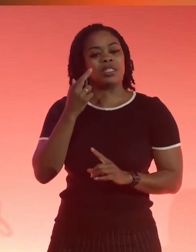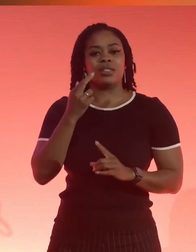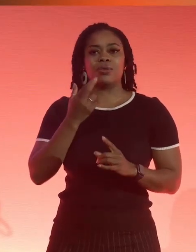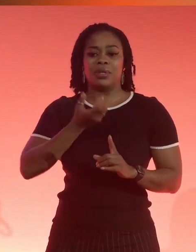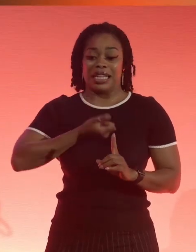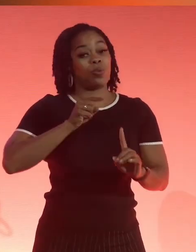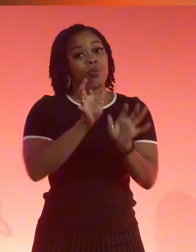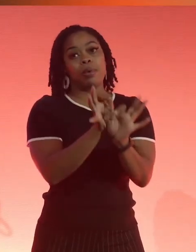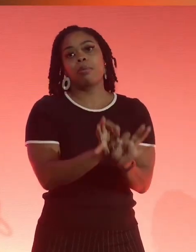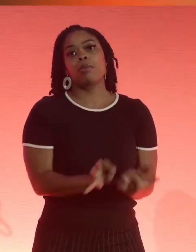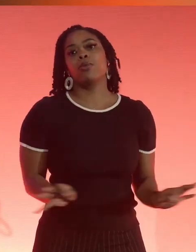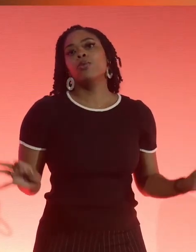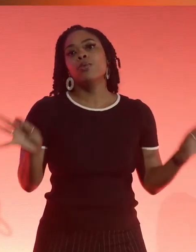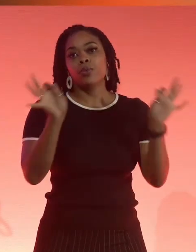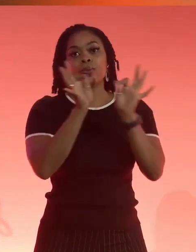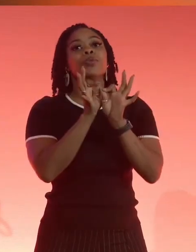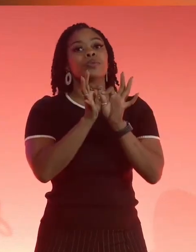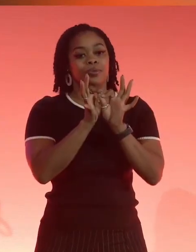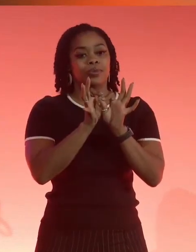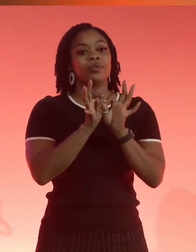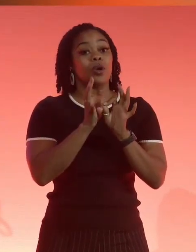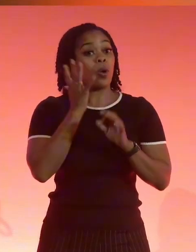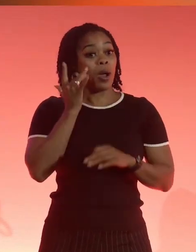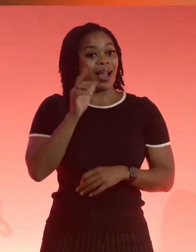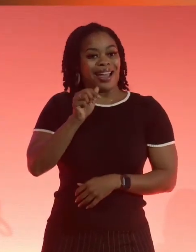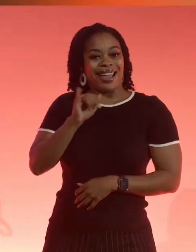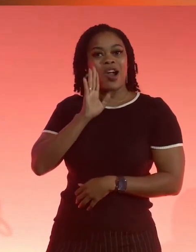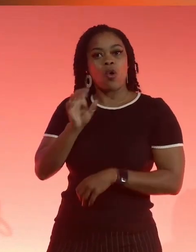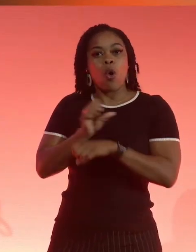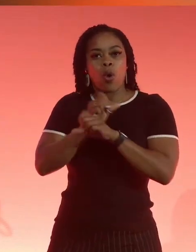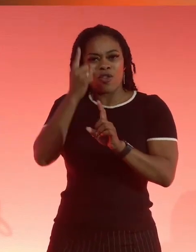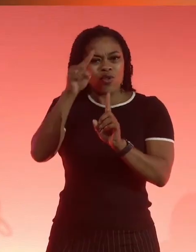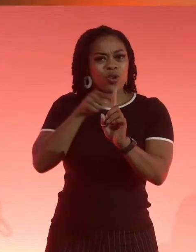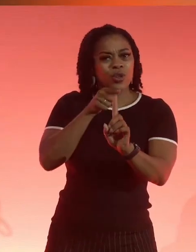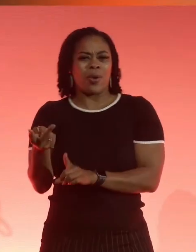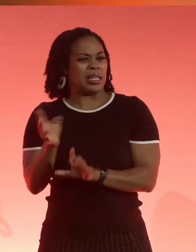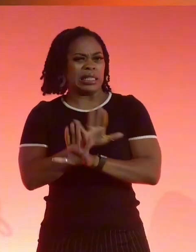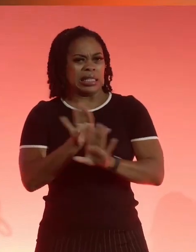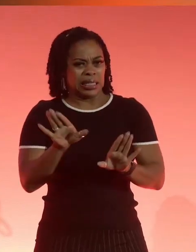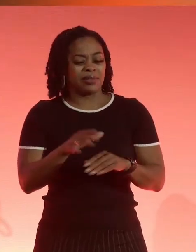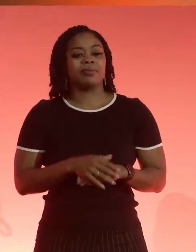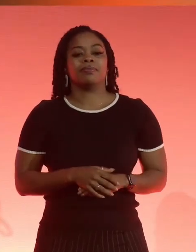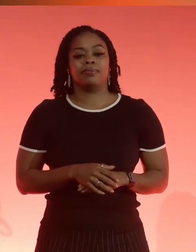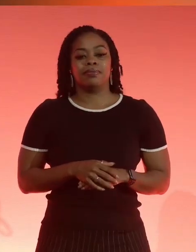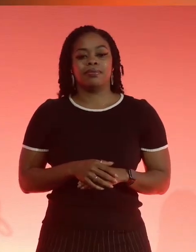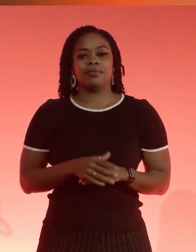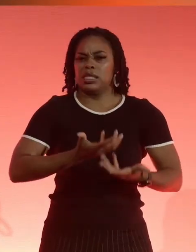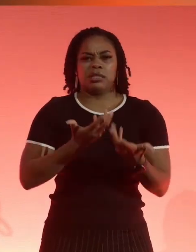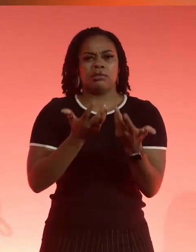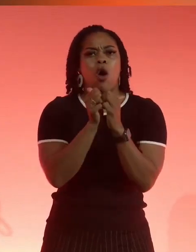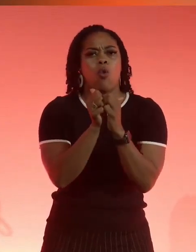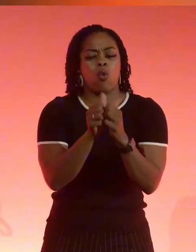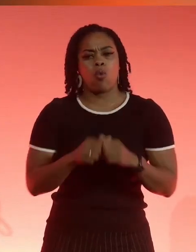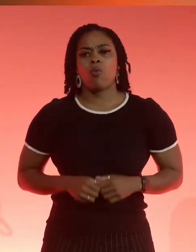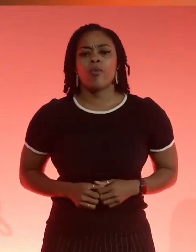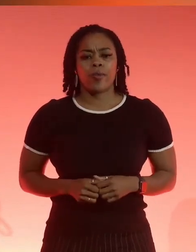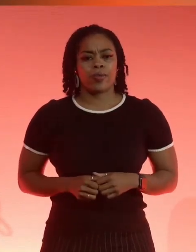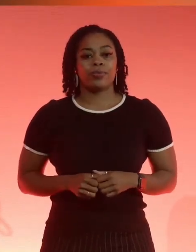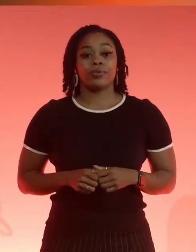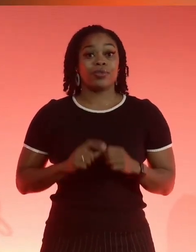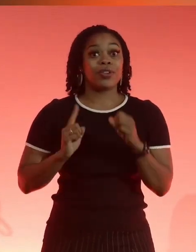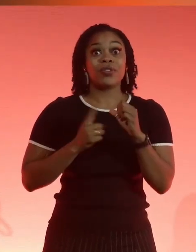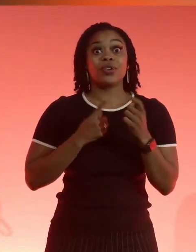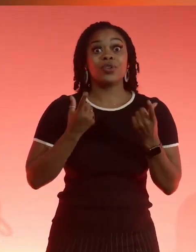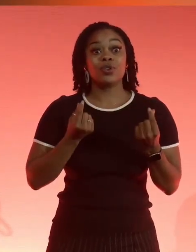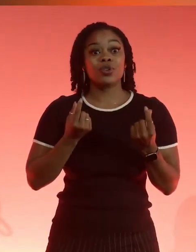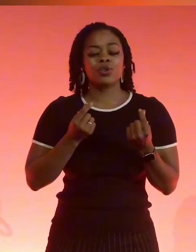matters so much. It makes AI work for you, not the other way around. So how do you express? Well, you start by defining